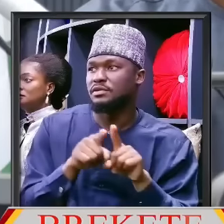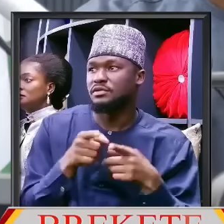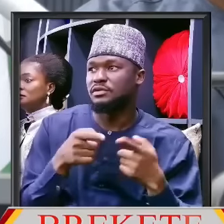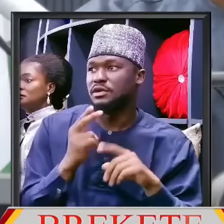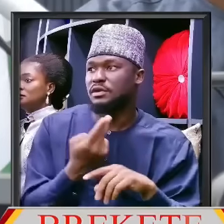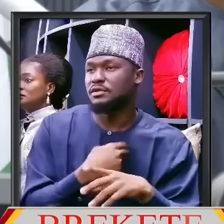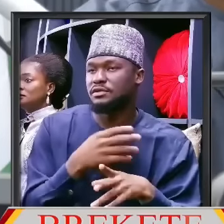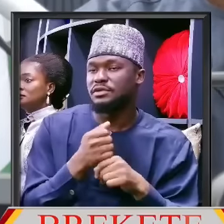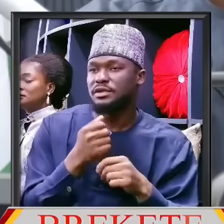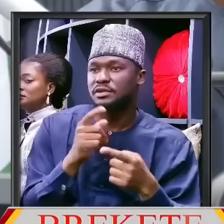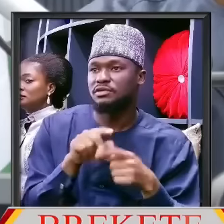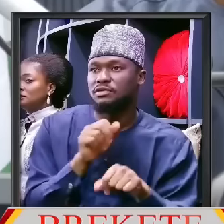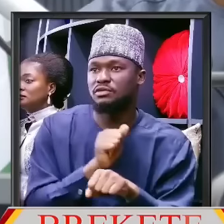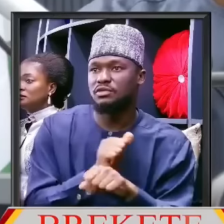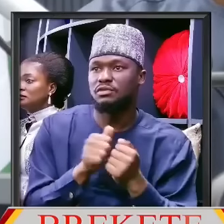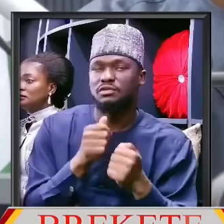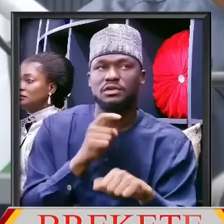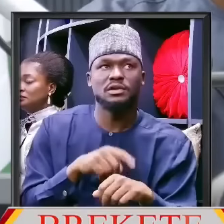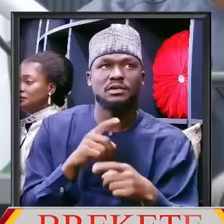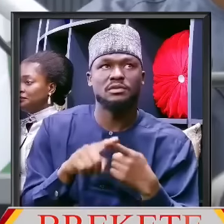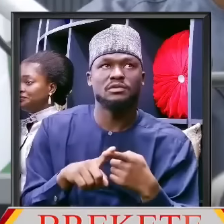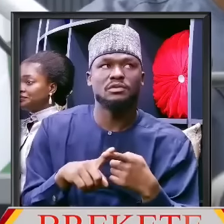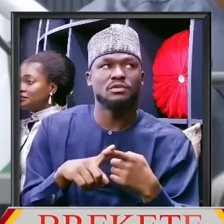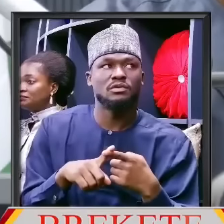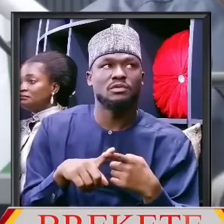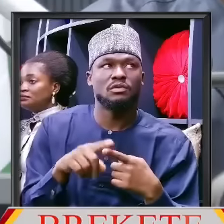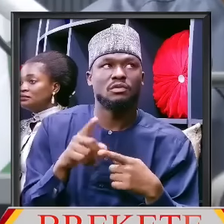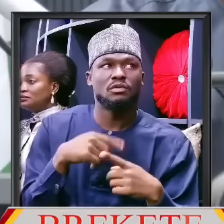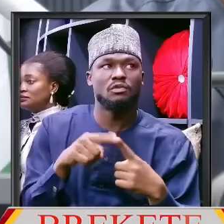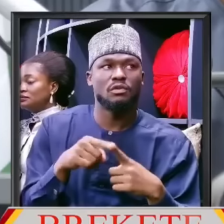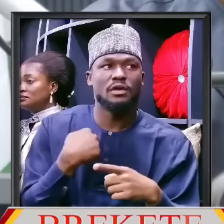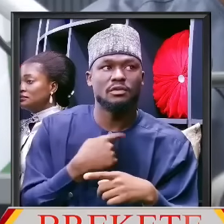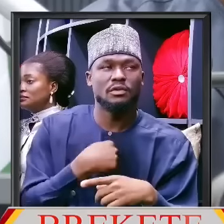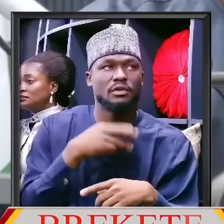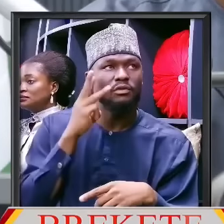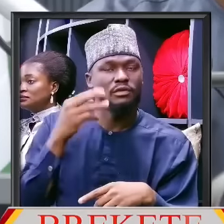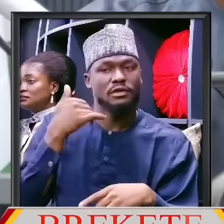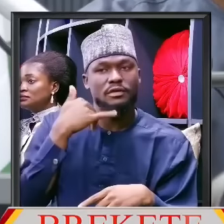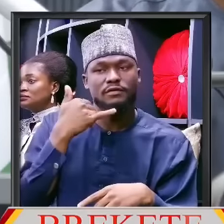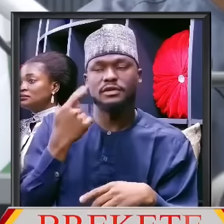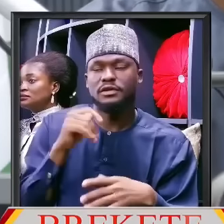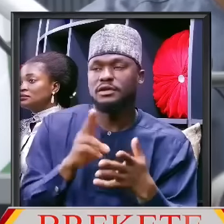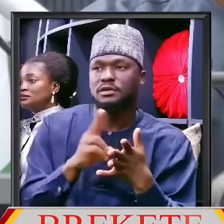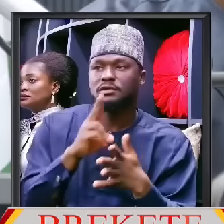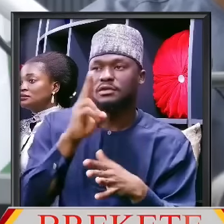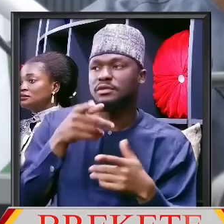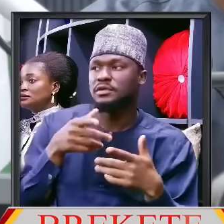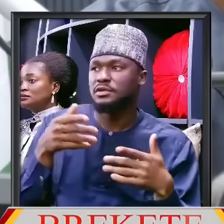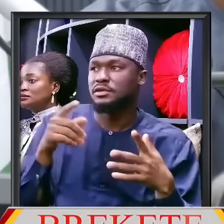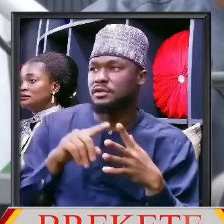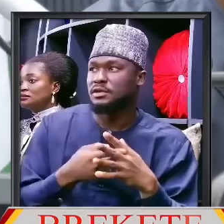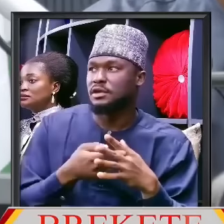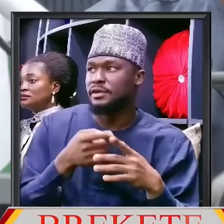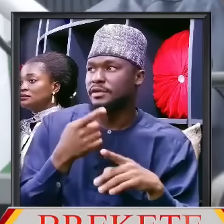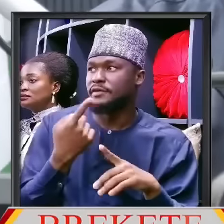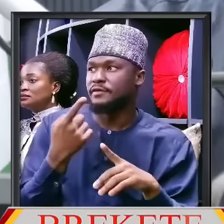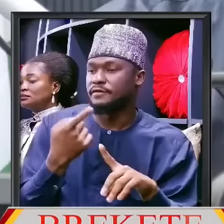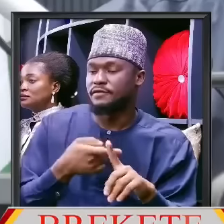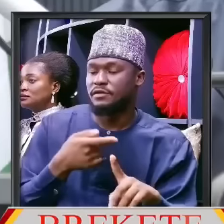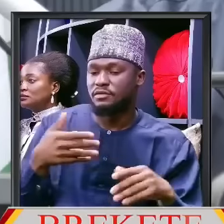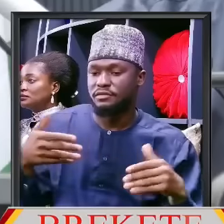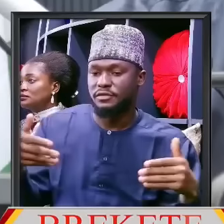take them walk with time reach when we go call the university. So okay, make we start the introduction from you. Your name